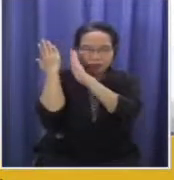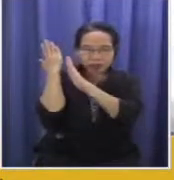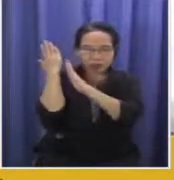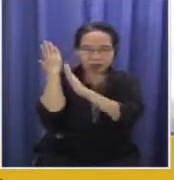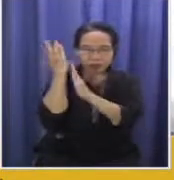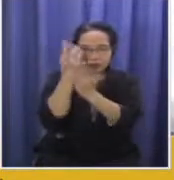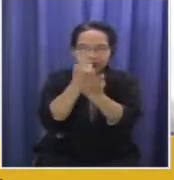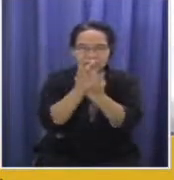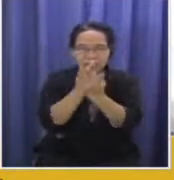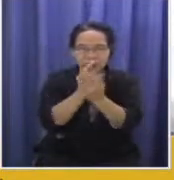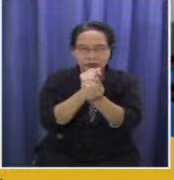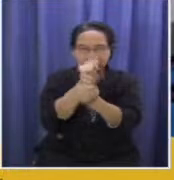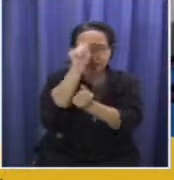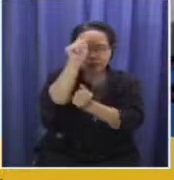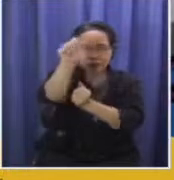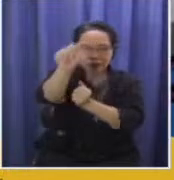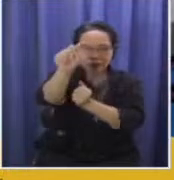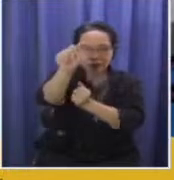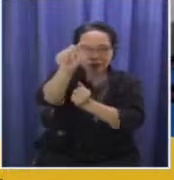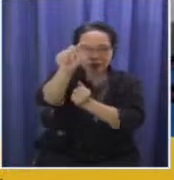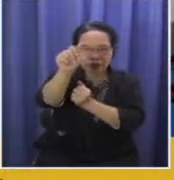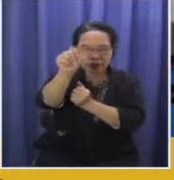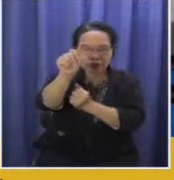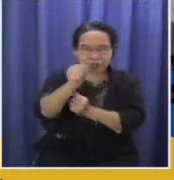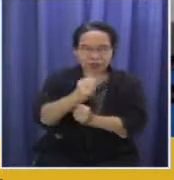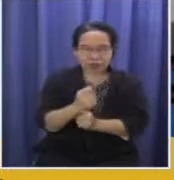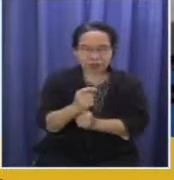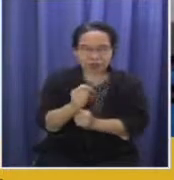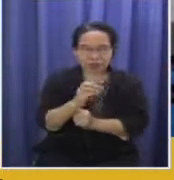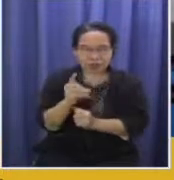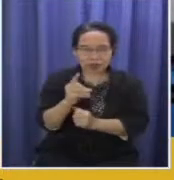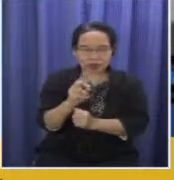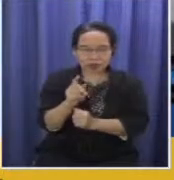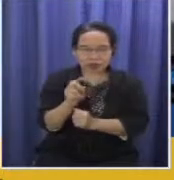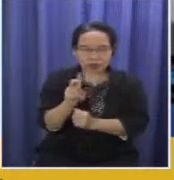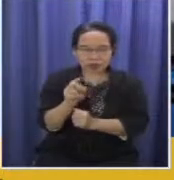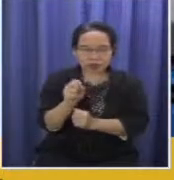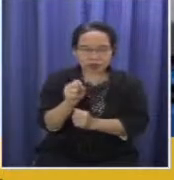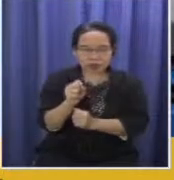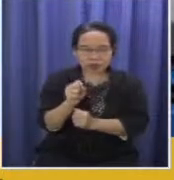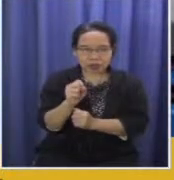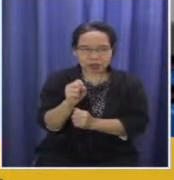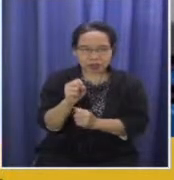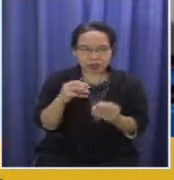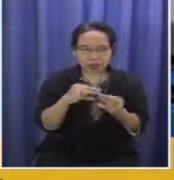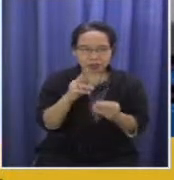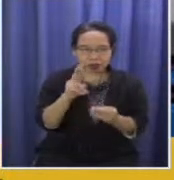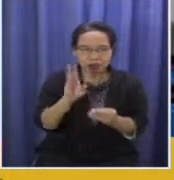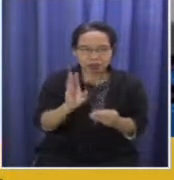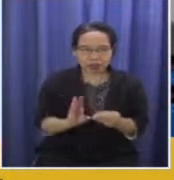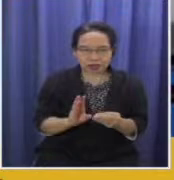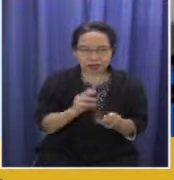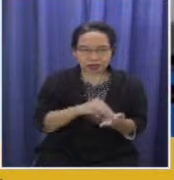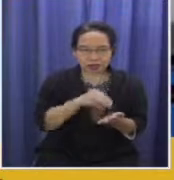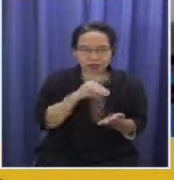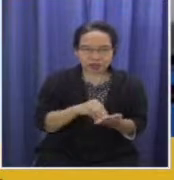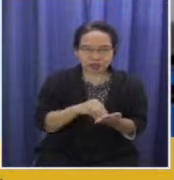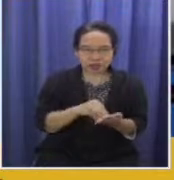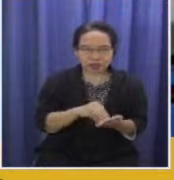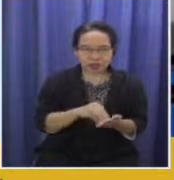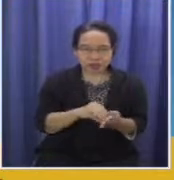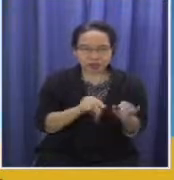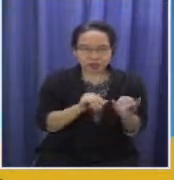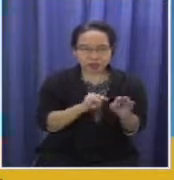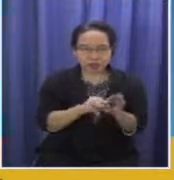reaching as far where the asteroid Bennu is that is more than 200 million